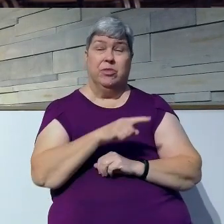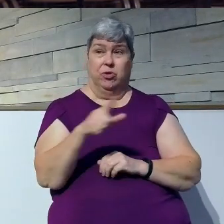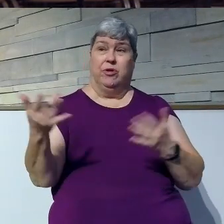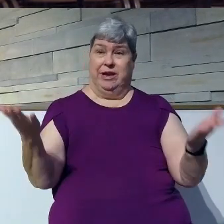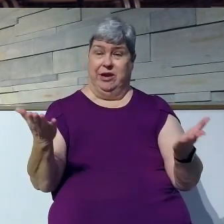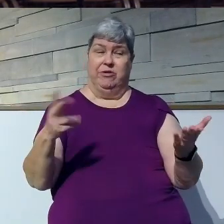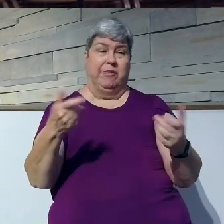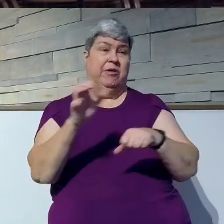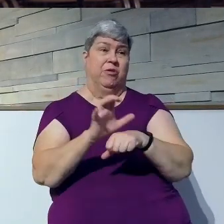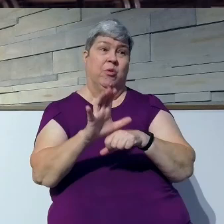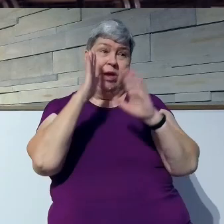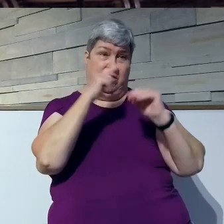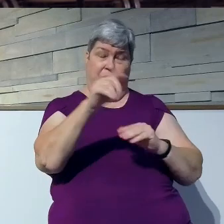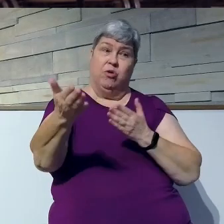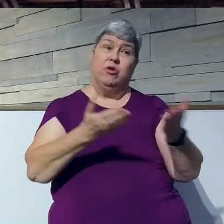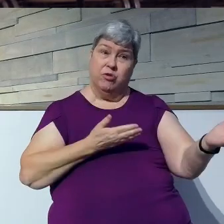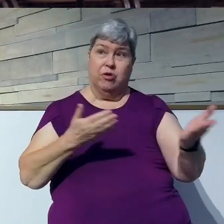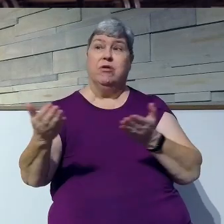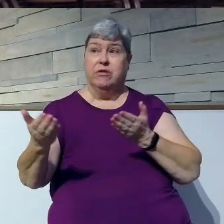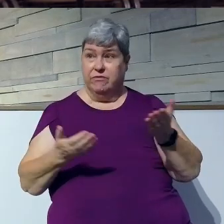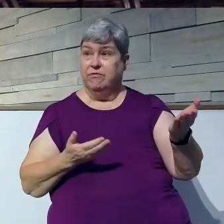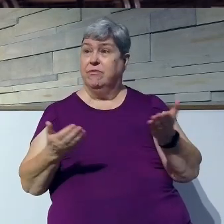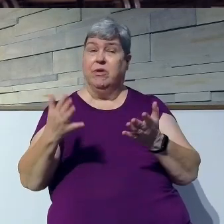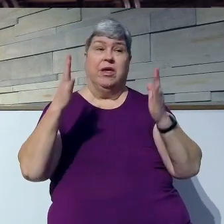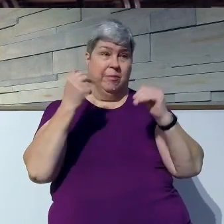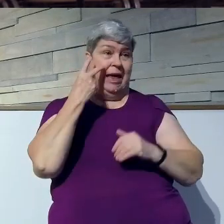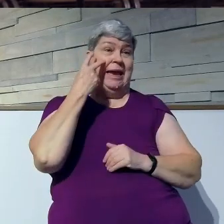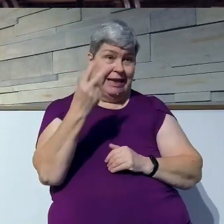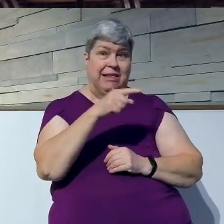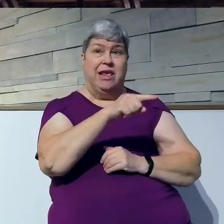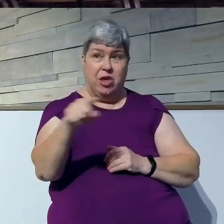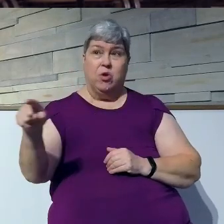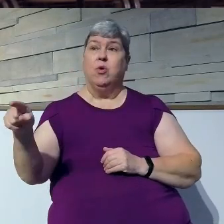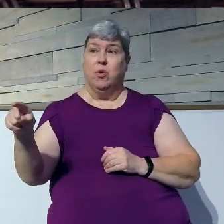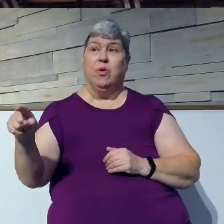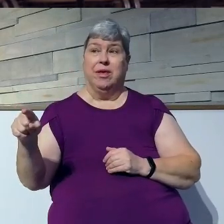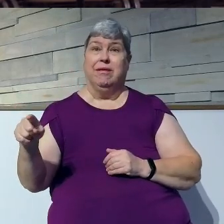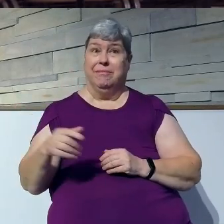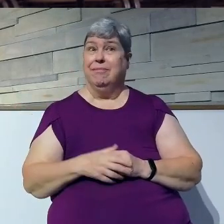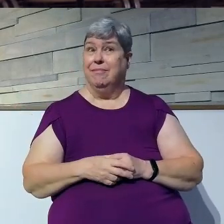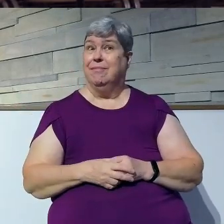in Second Baptist Church, we expect you to serve. We expect to see you.